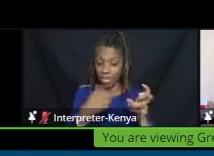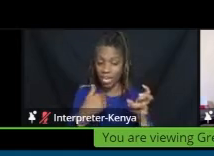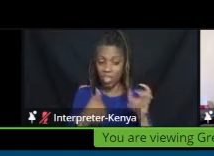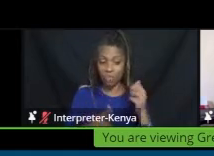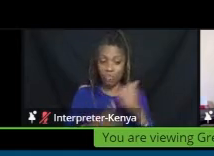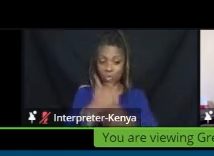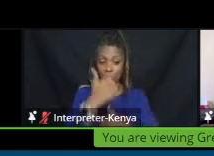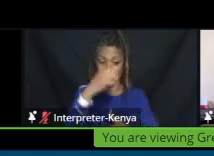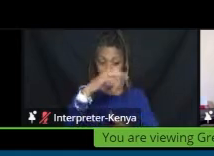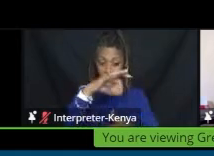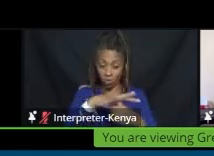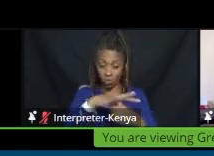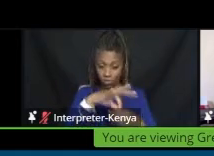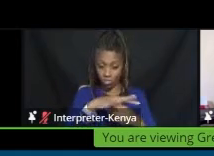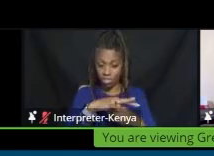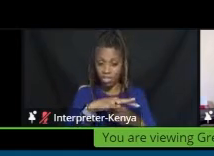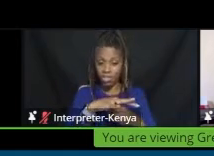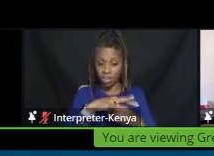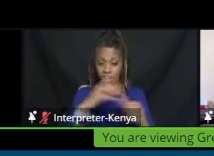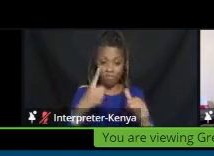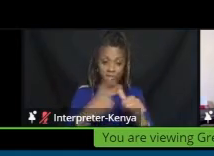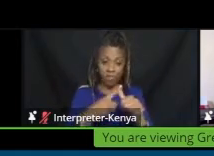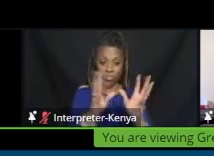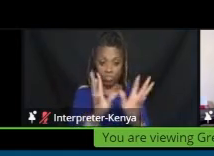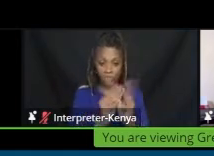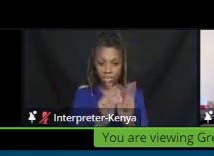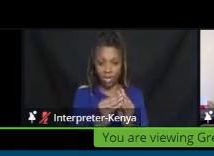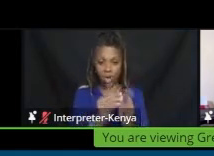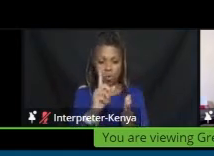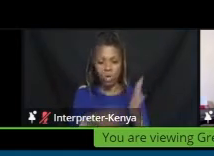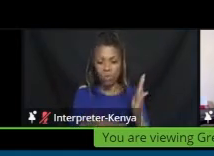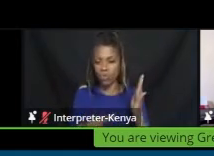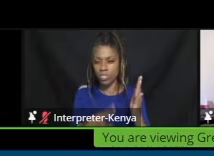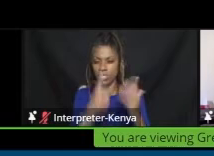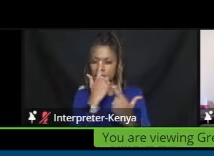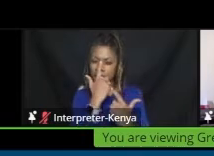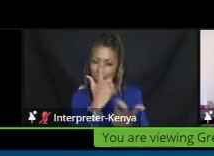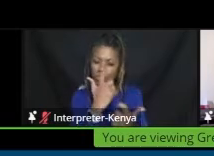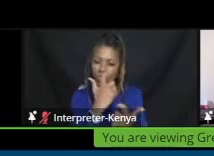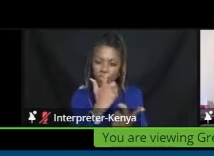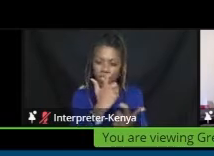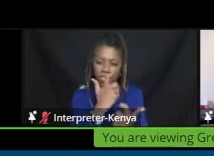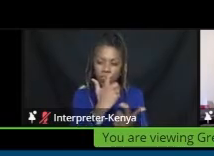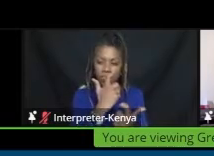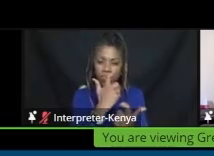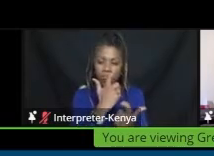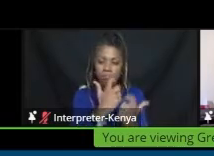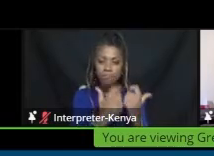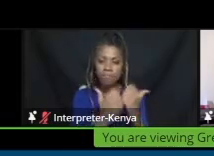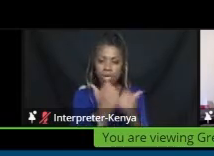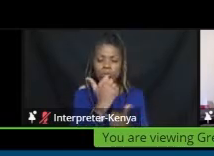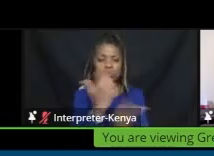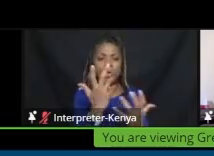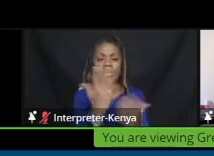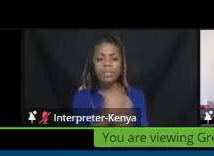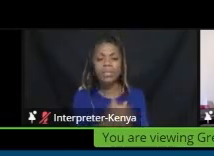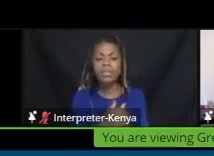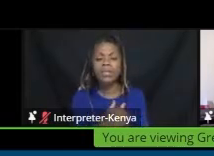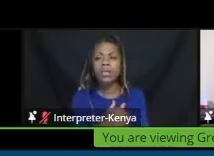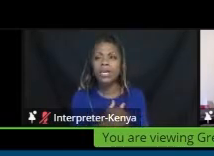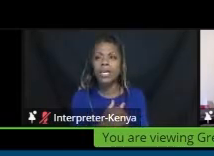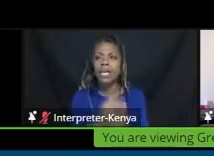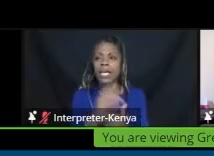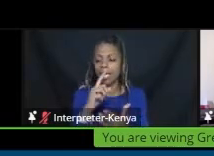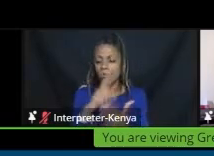meeting together, about what was most interesting to people and what they really felt like was the thing to really consider most